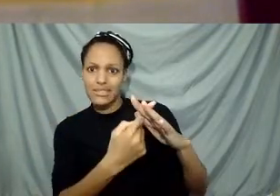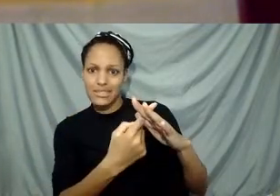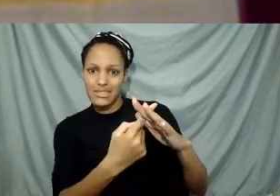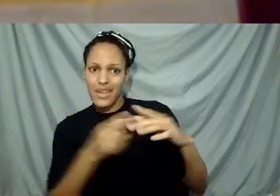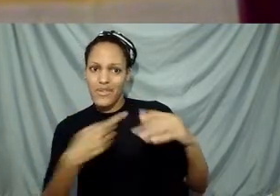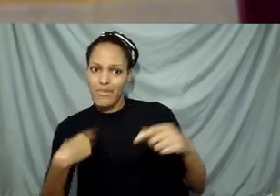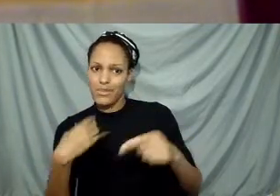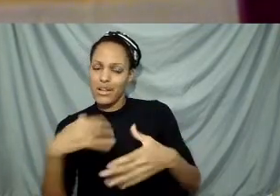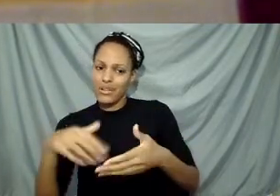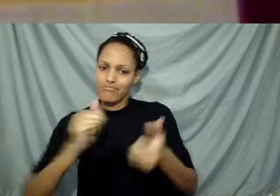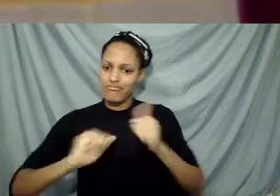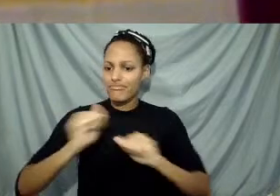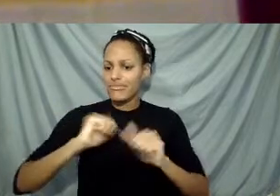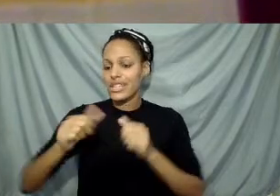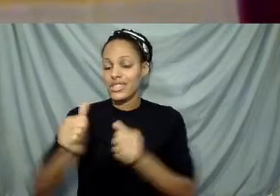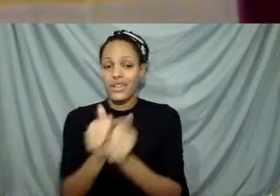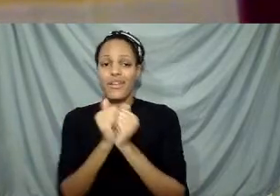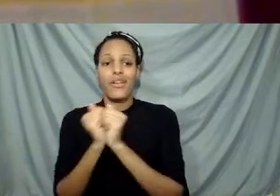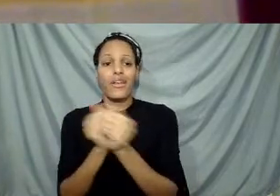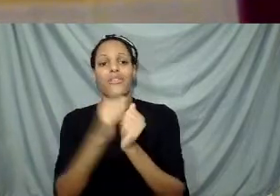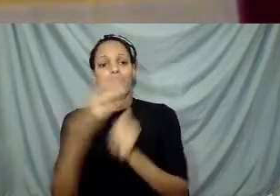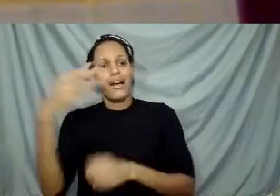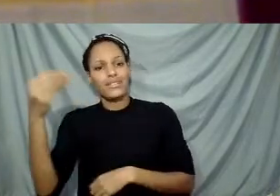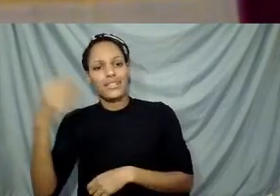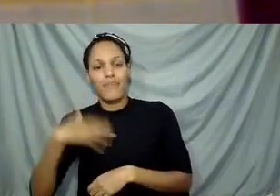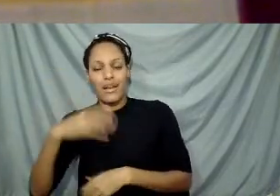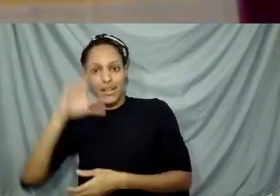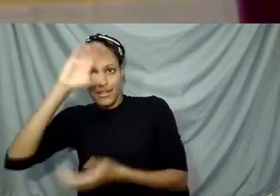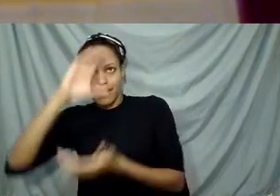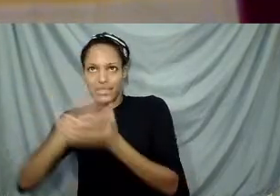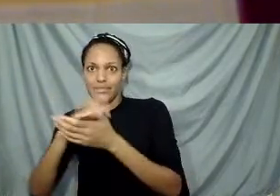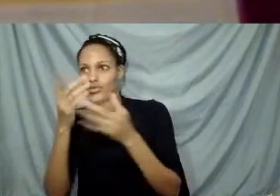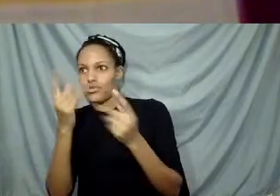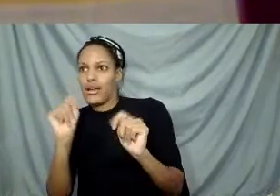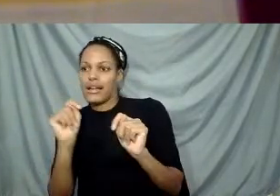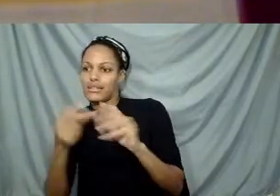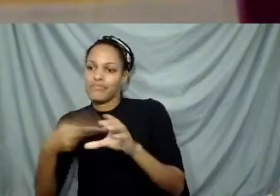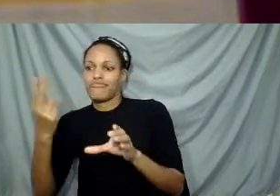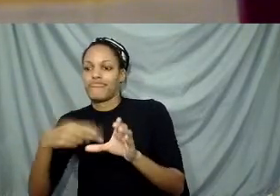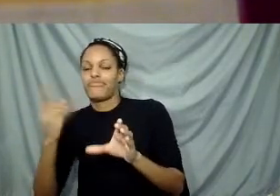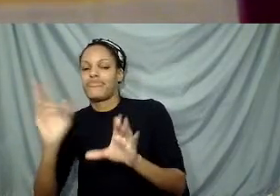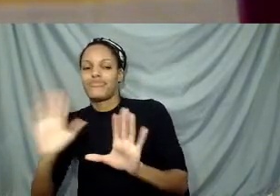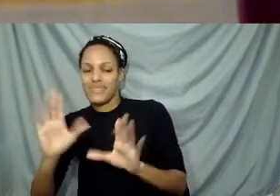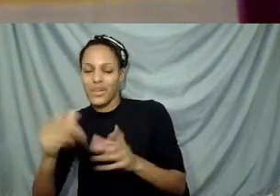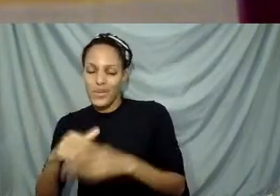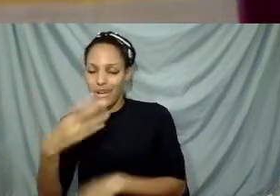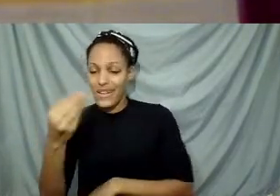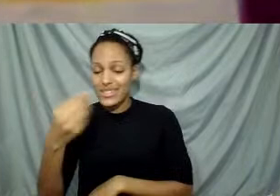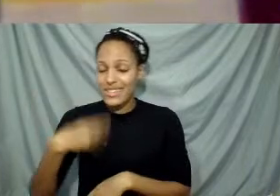together outside where my husband tried to quit on us. We were in Yonkers on some concrete